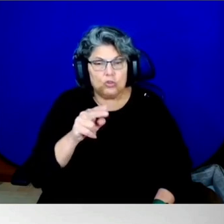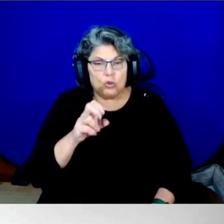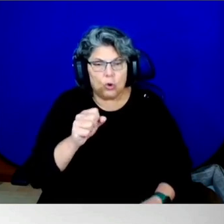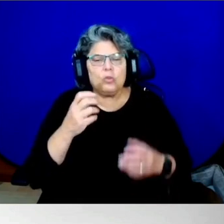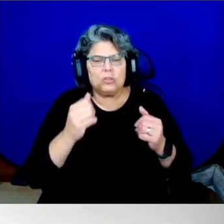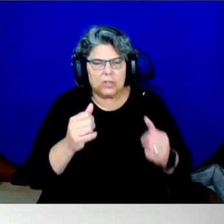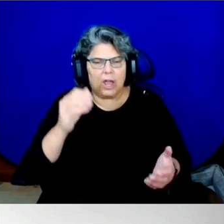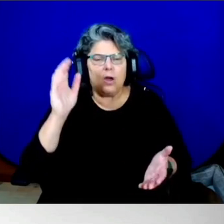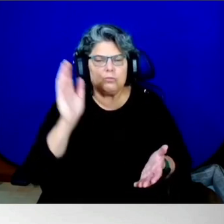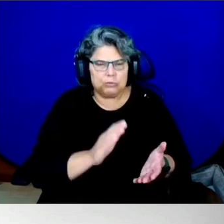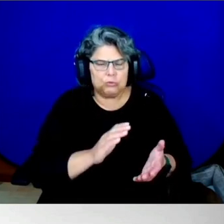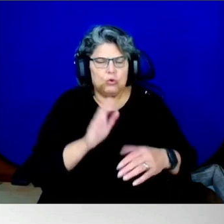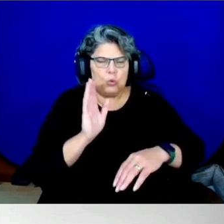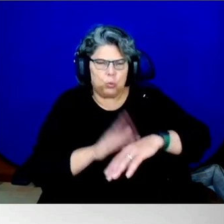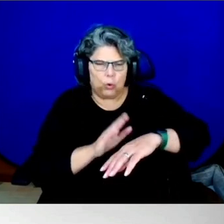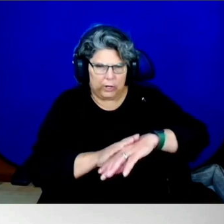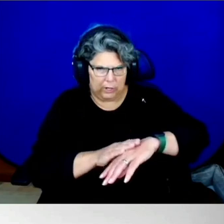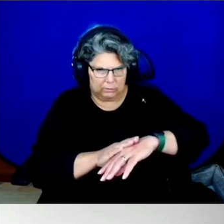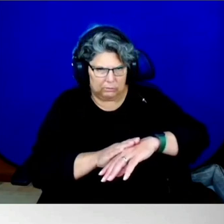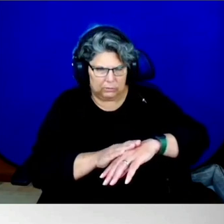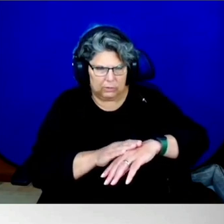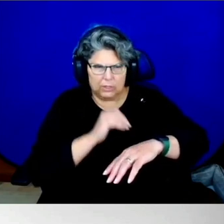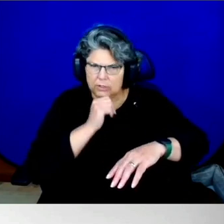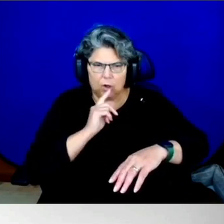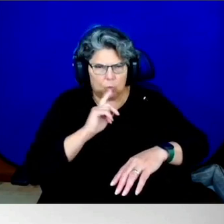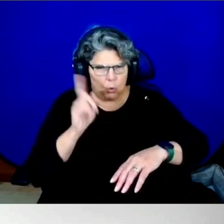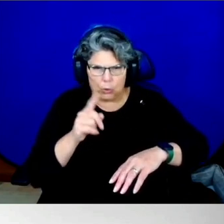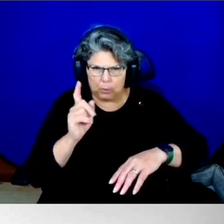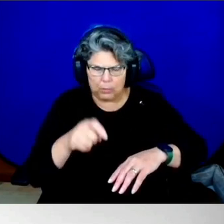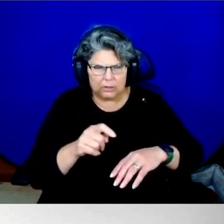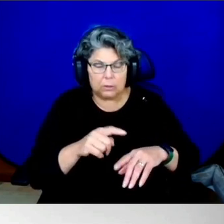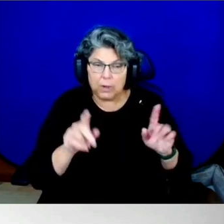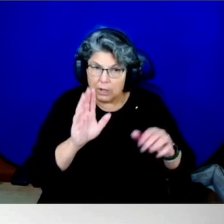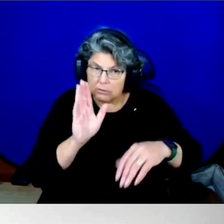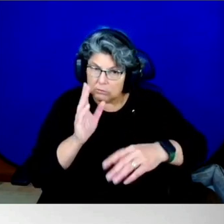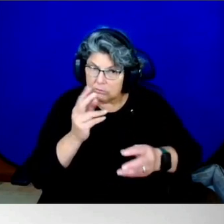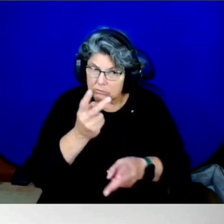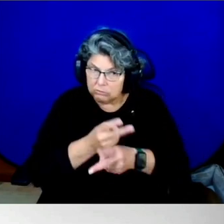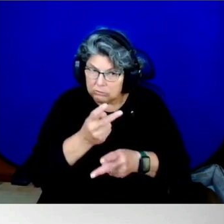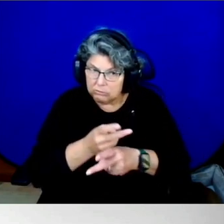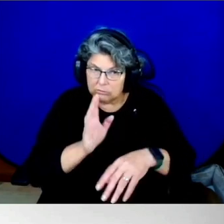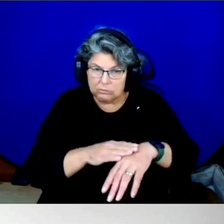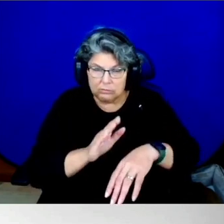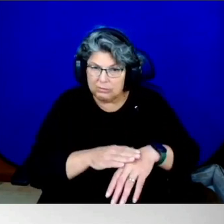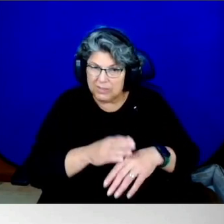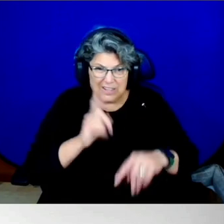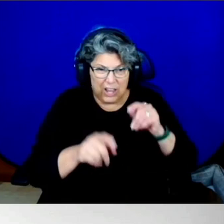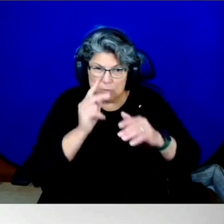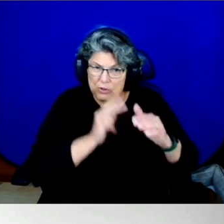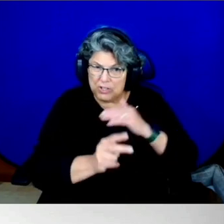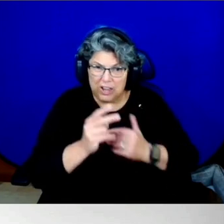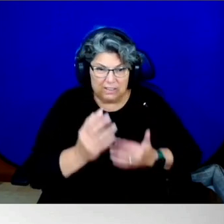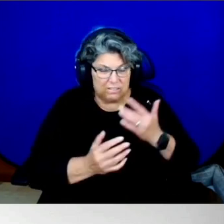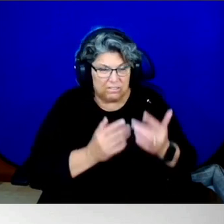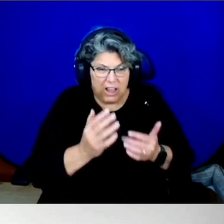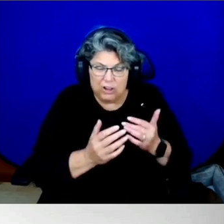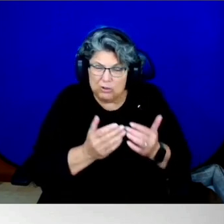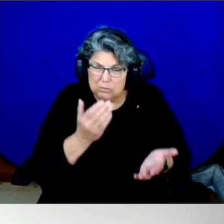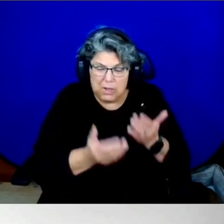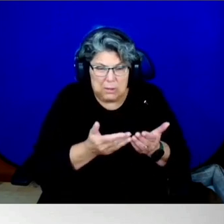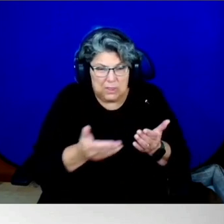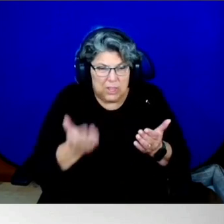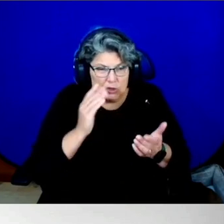like to encourage everyone in those areas as you return to be prepared. The fire is still unpredictable and things may change, and we